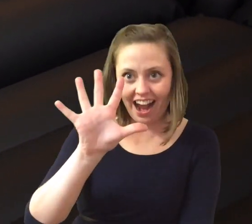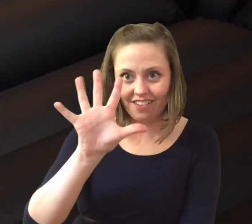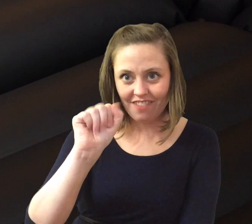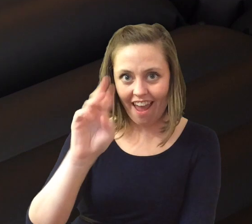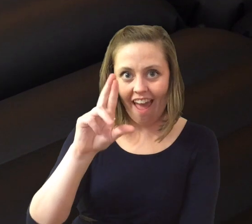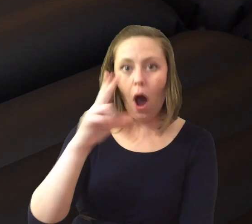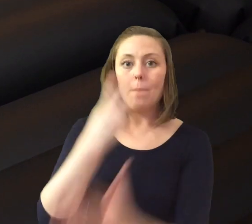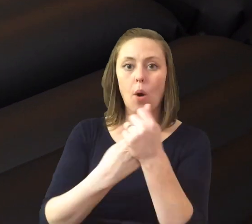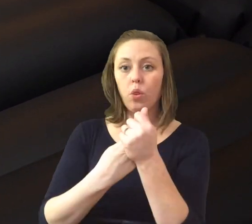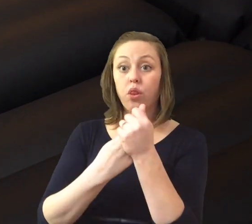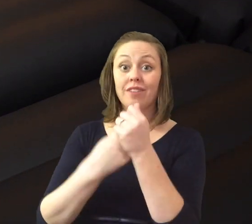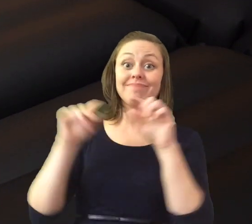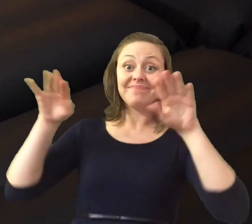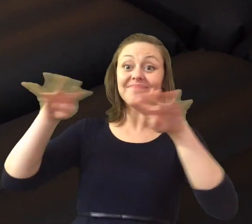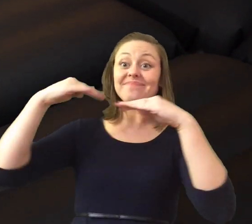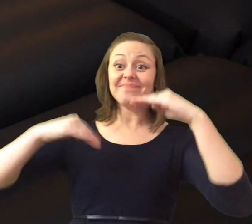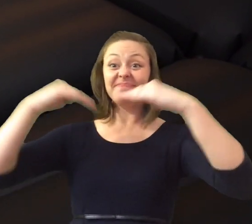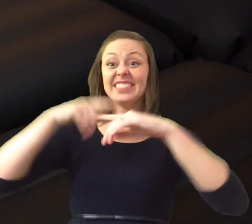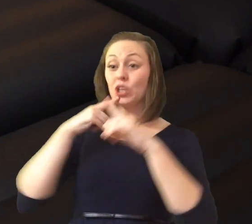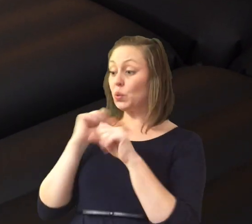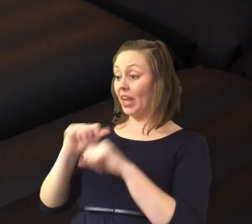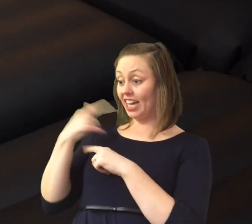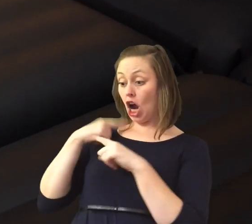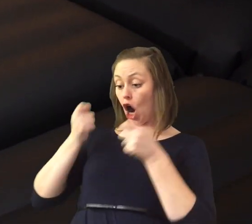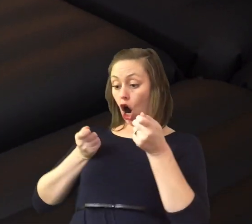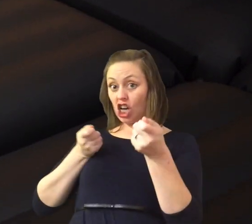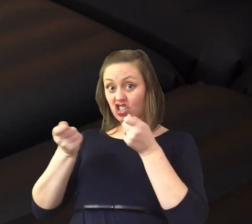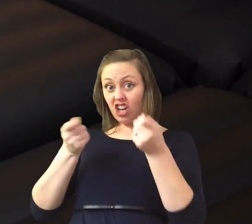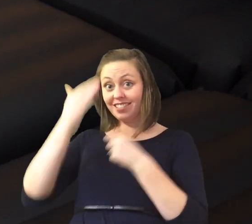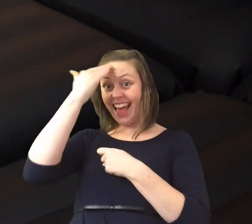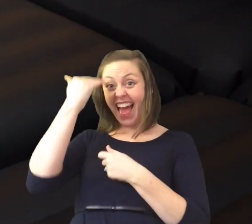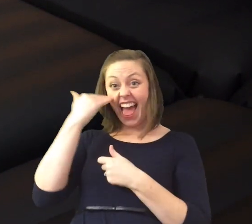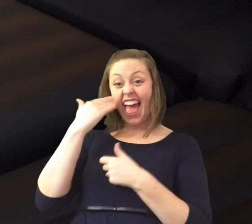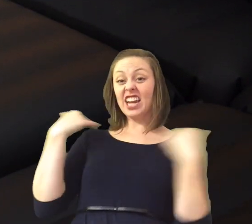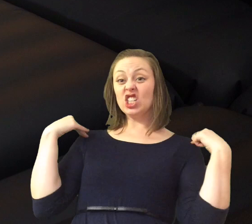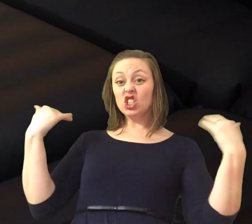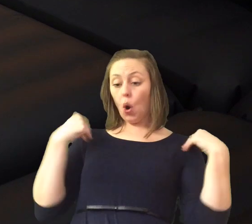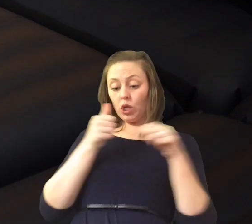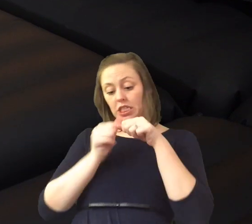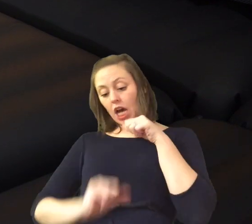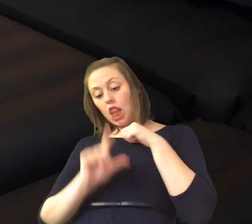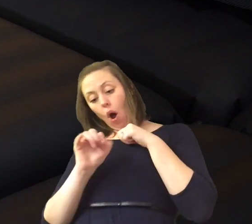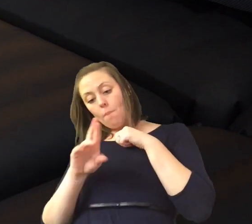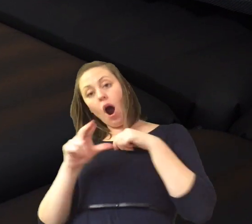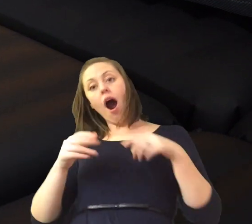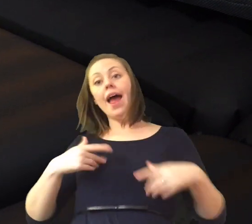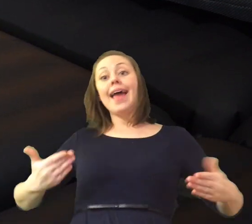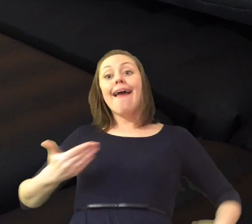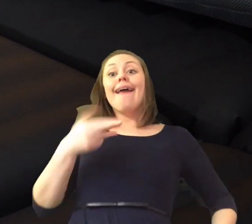either side of the bed. And this allows you to adjust your head, shoulders, lumbar, hips and legs